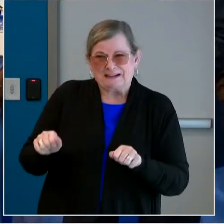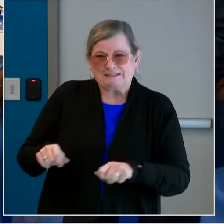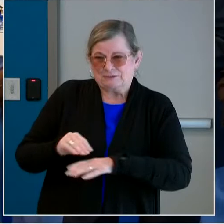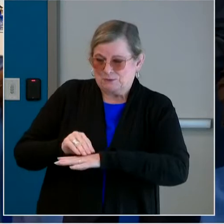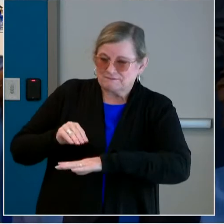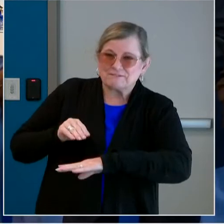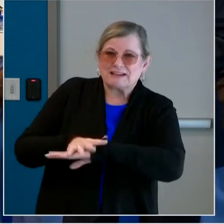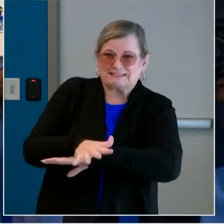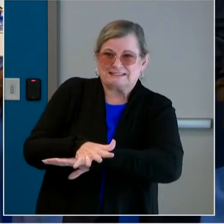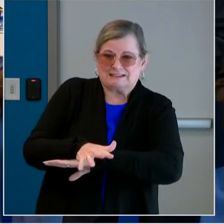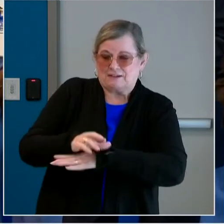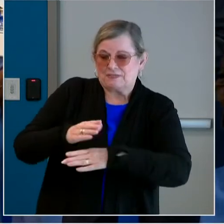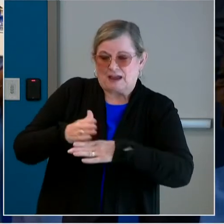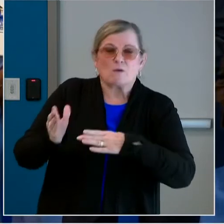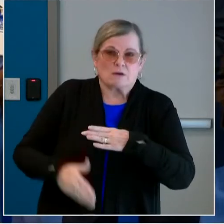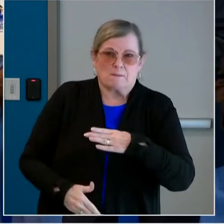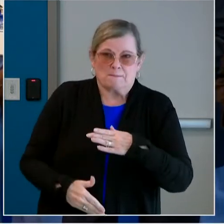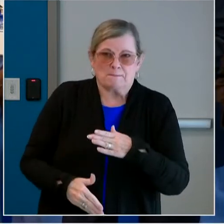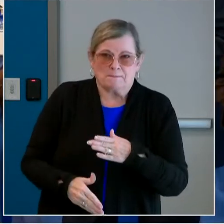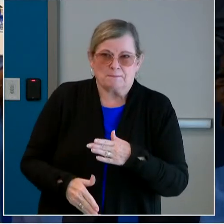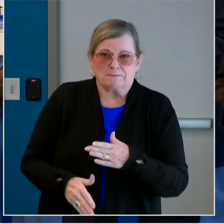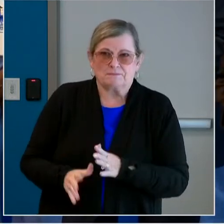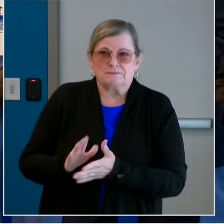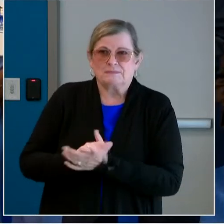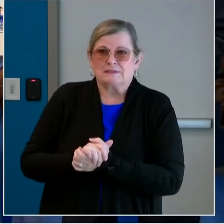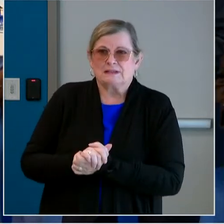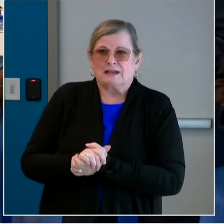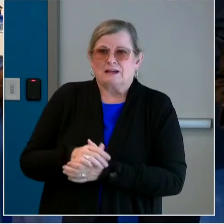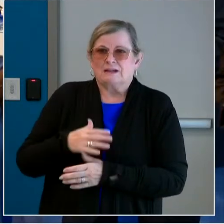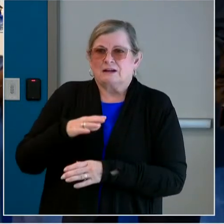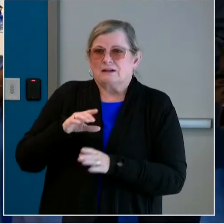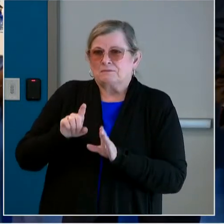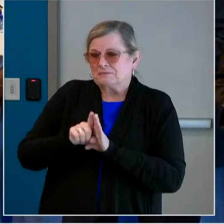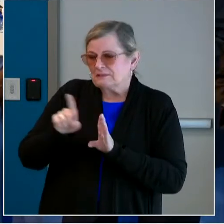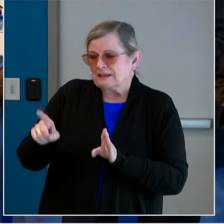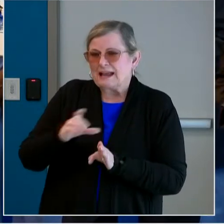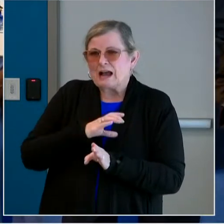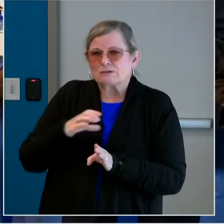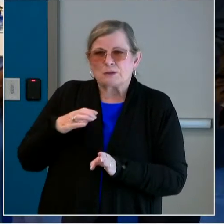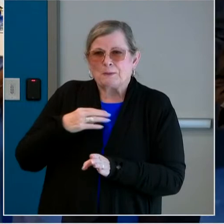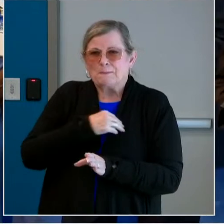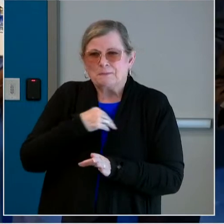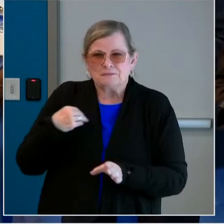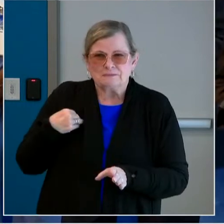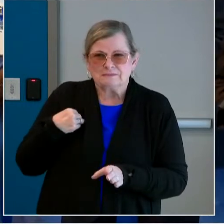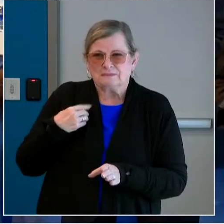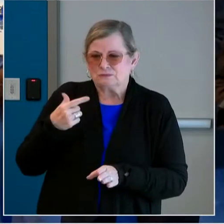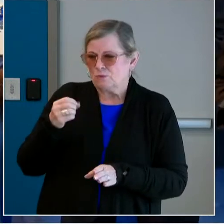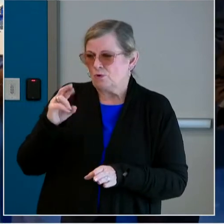So, as Council Member Louis George said, we need to stand up. We need to